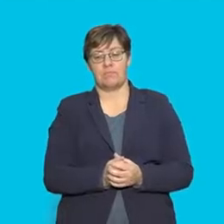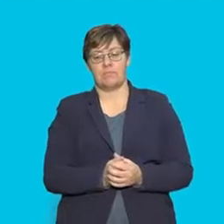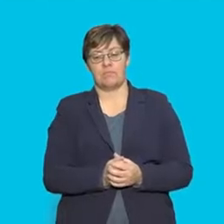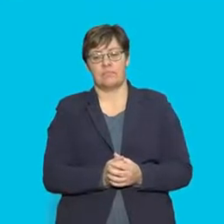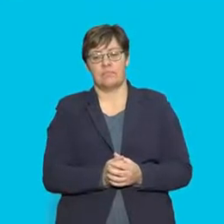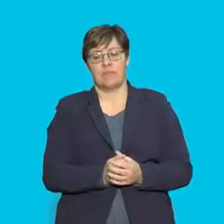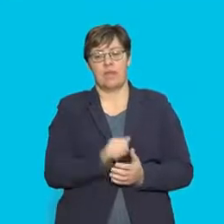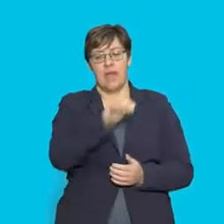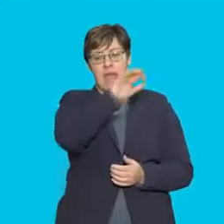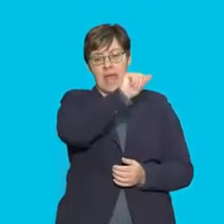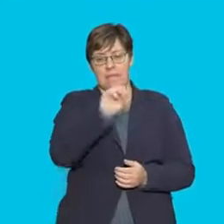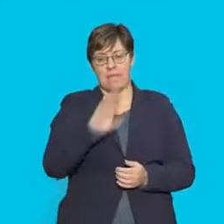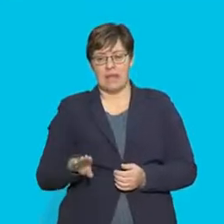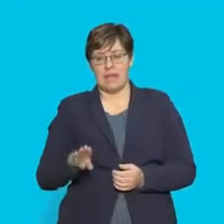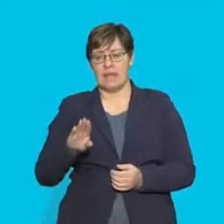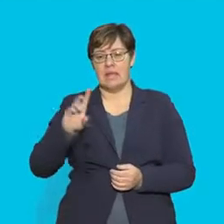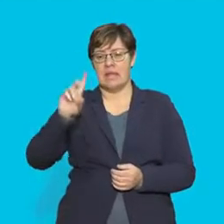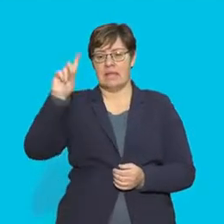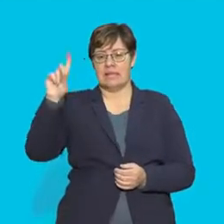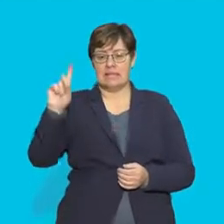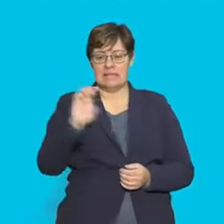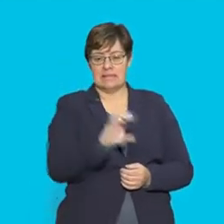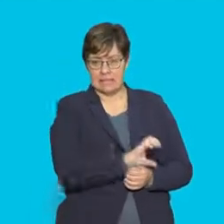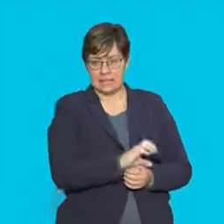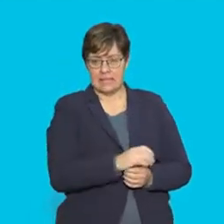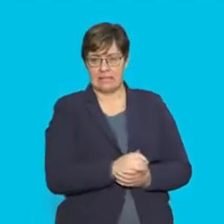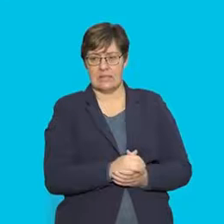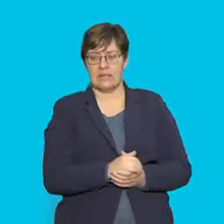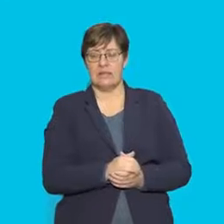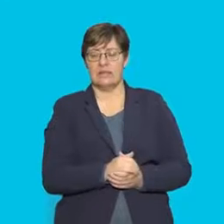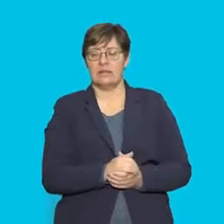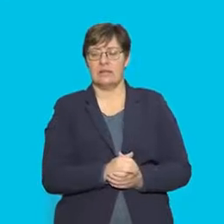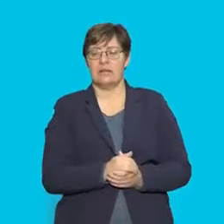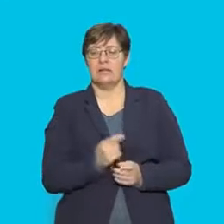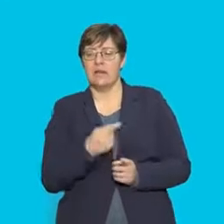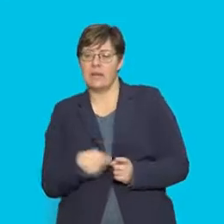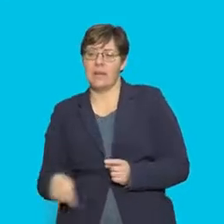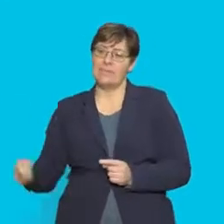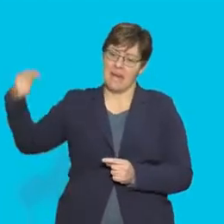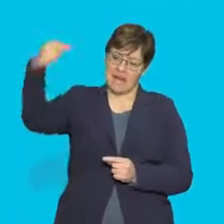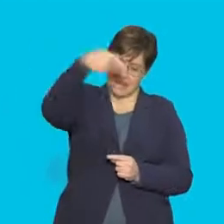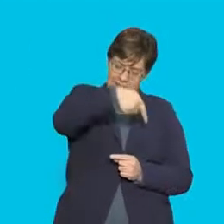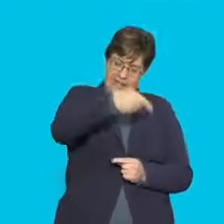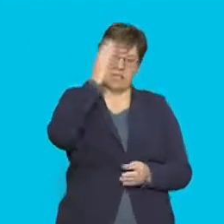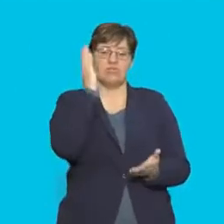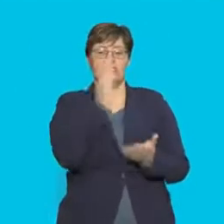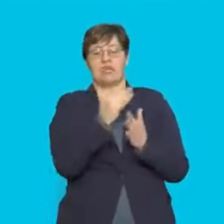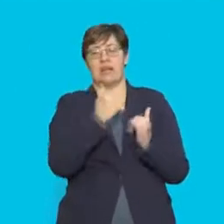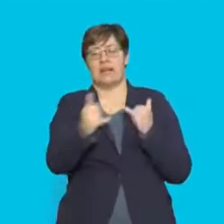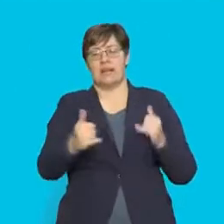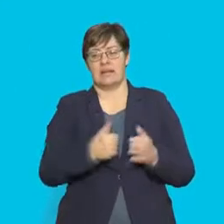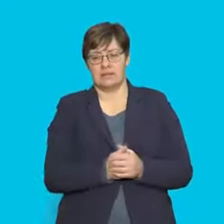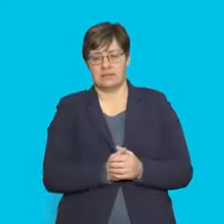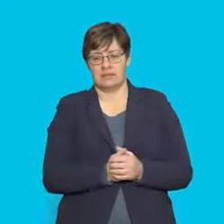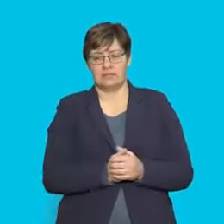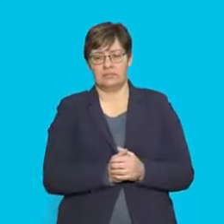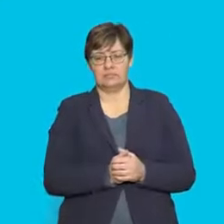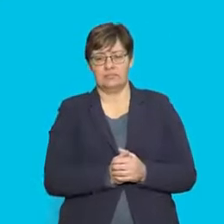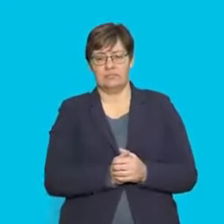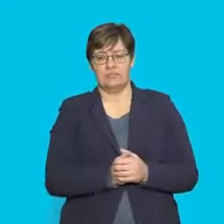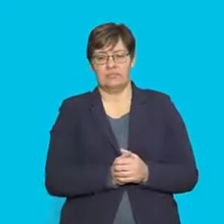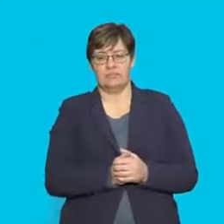AB, DB, and BC are drawn, I'm also still going back to that statement of mine to tell you that